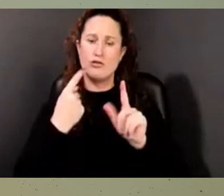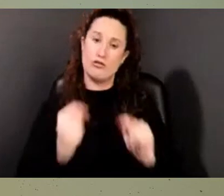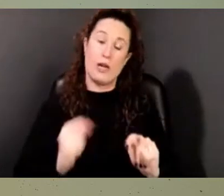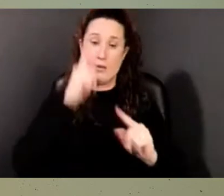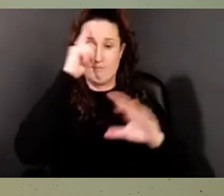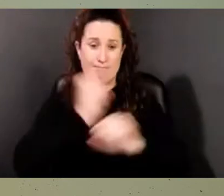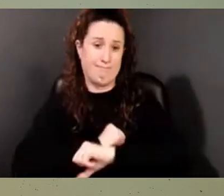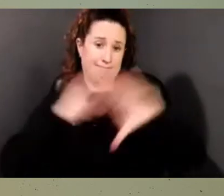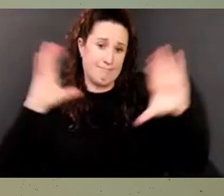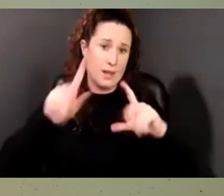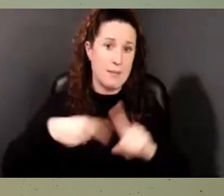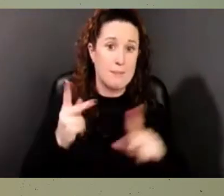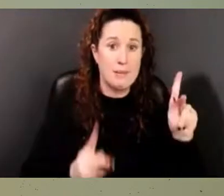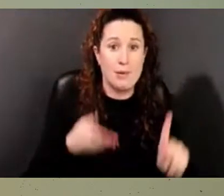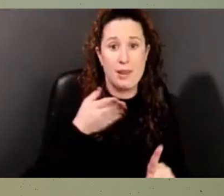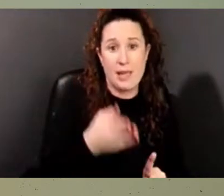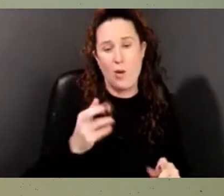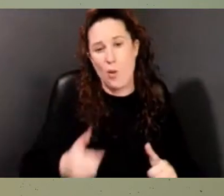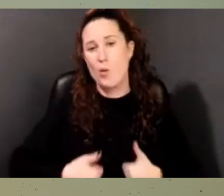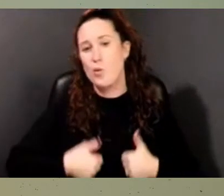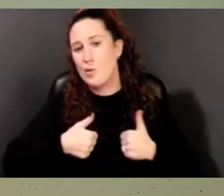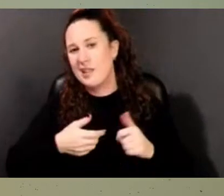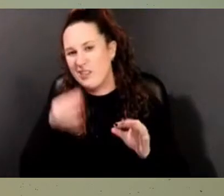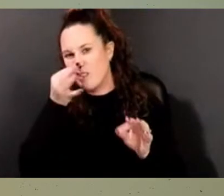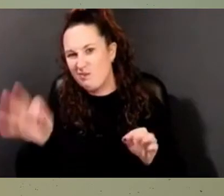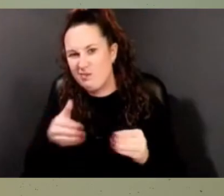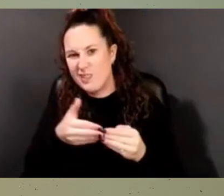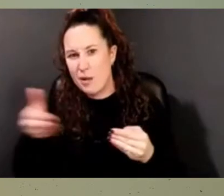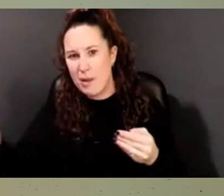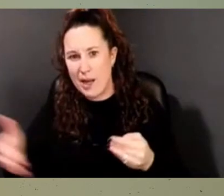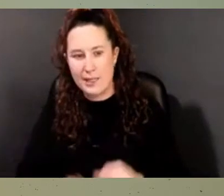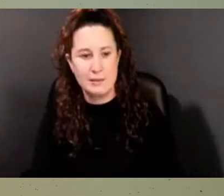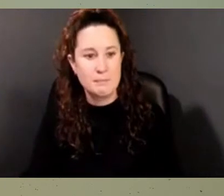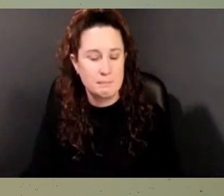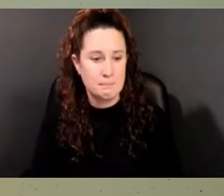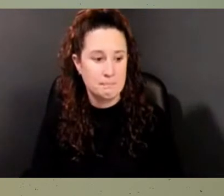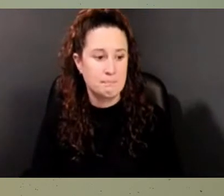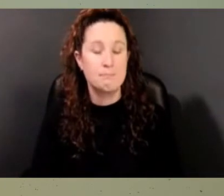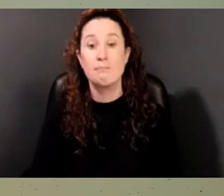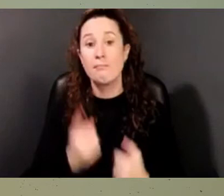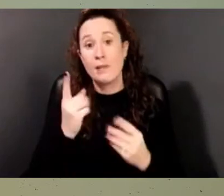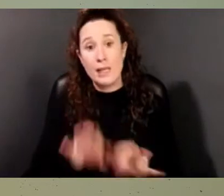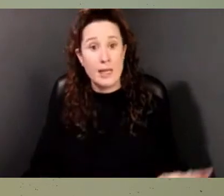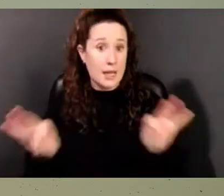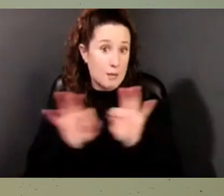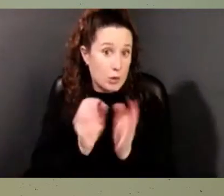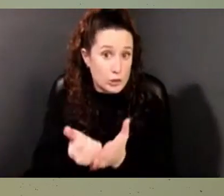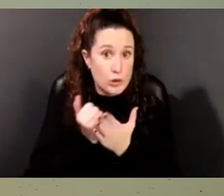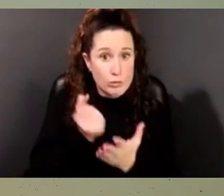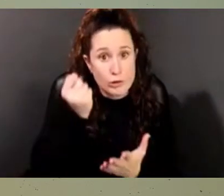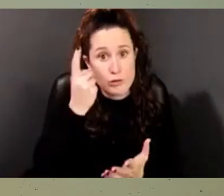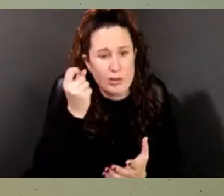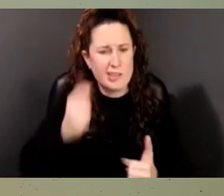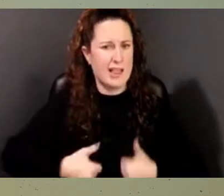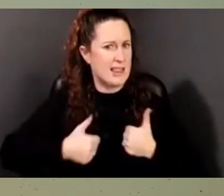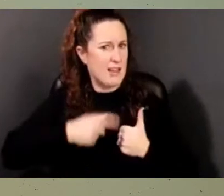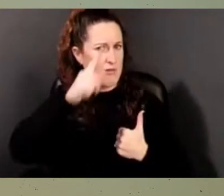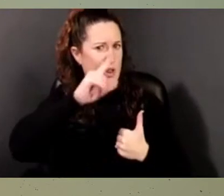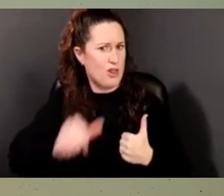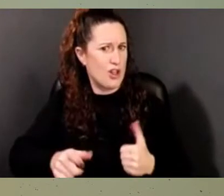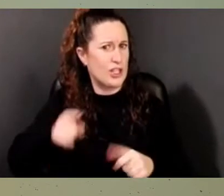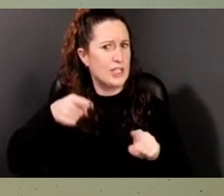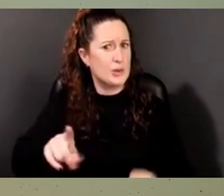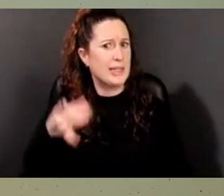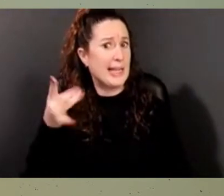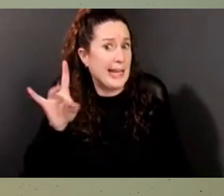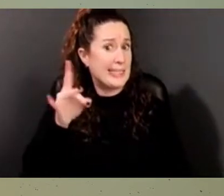nearby. Next slide, please. One of the keys to understanding life on the plantation in the 18th century is